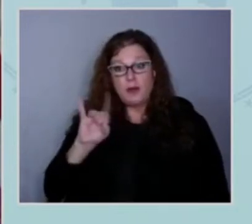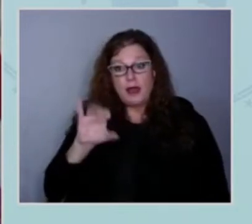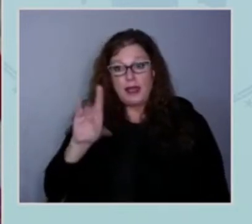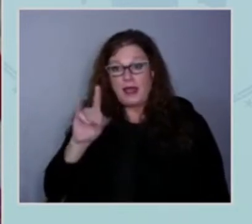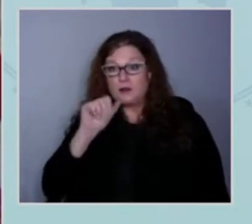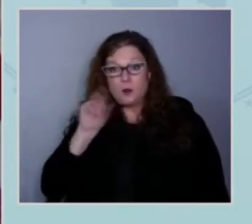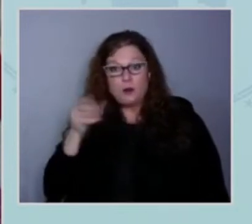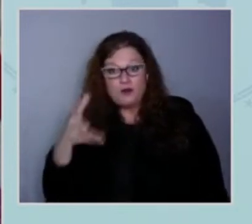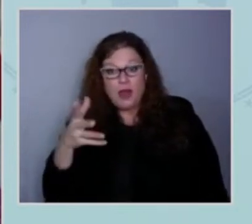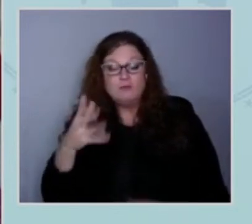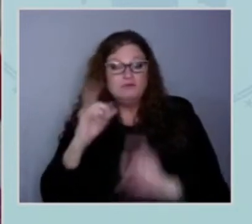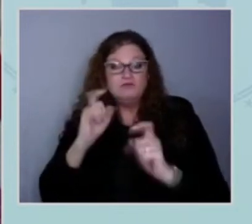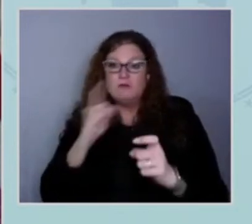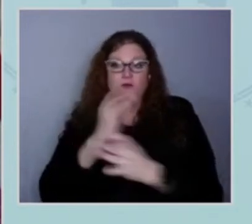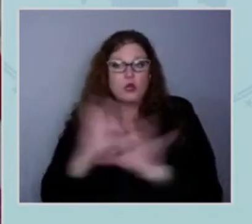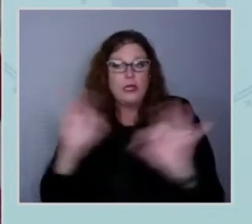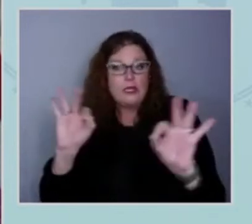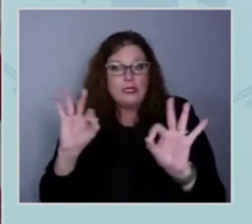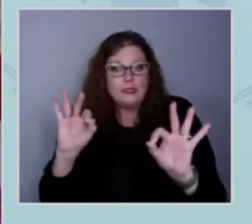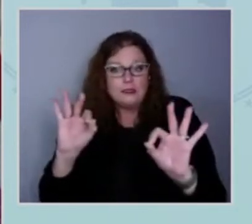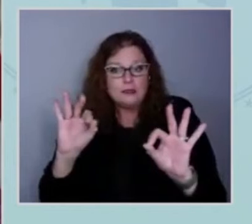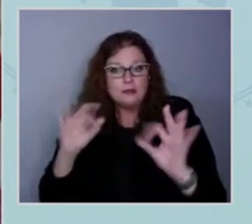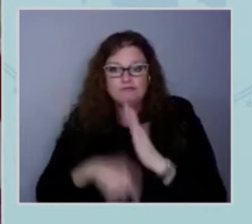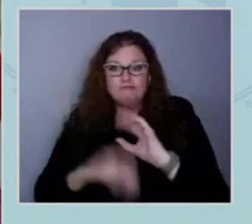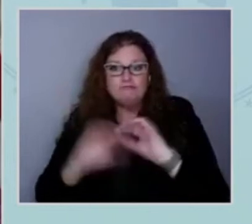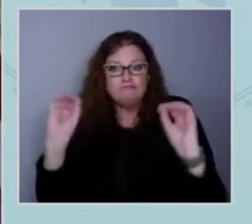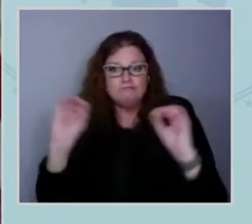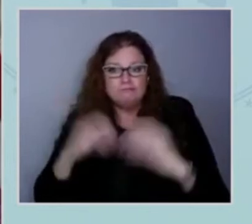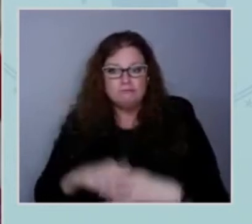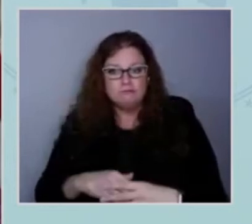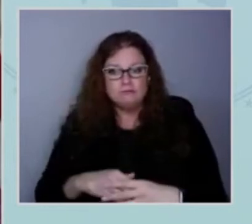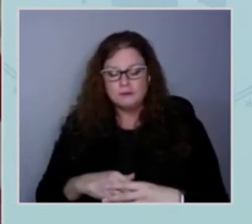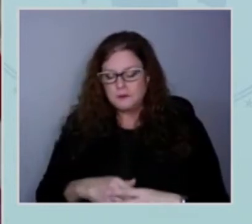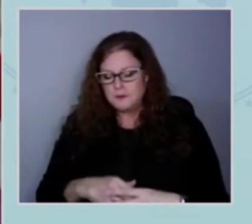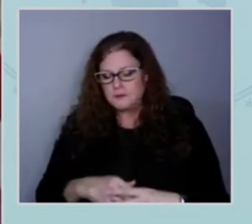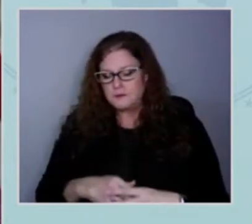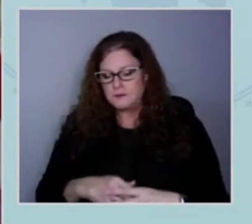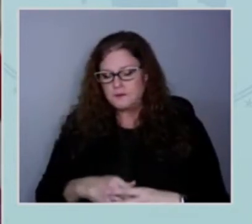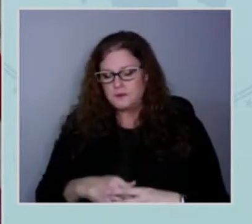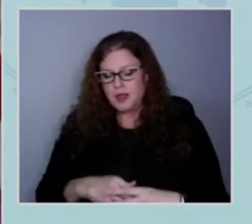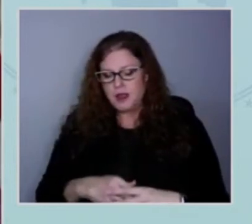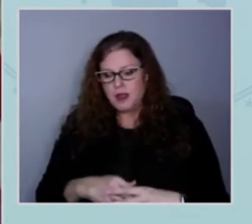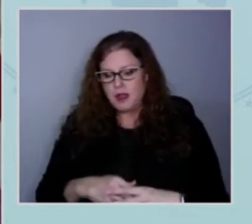Medicaid. If you're eligible for Medicaid and your state doesn't provide it, you get it for free,